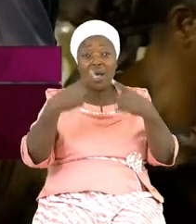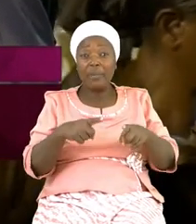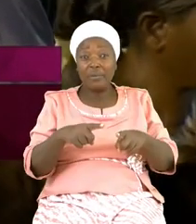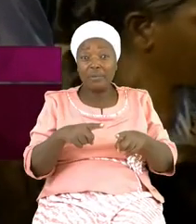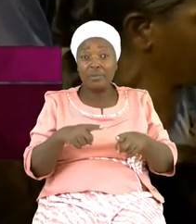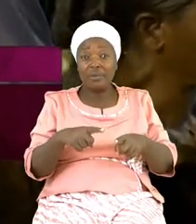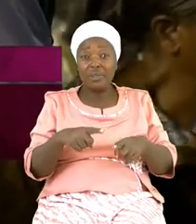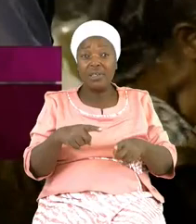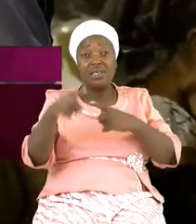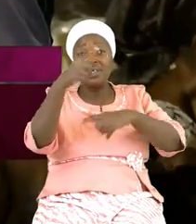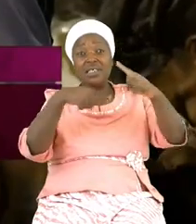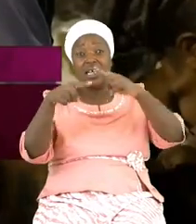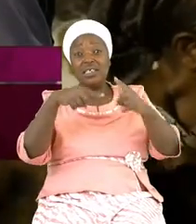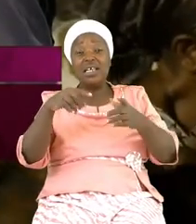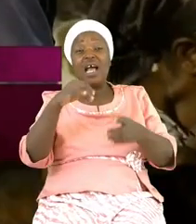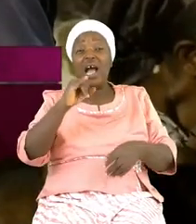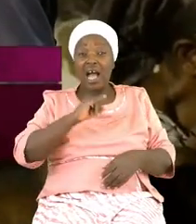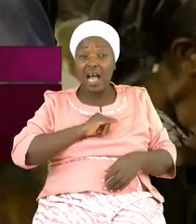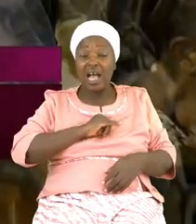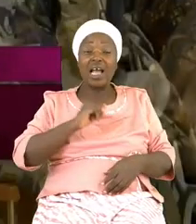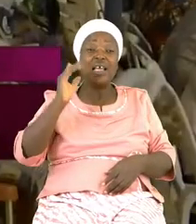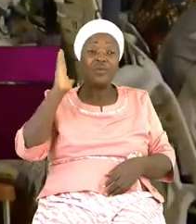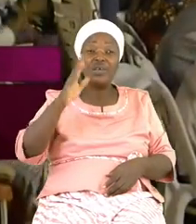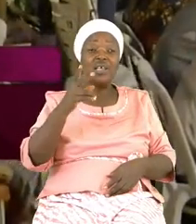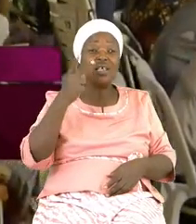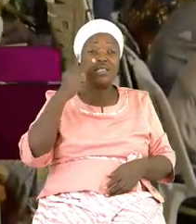I will see them no more. Say, I will see them no